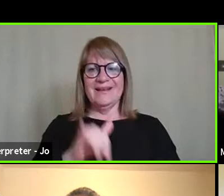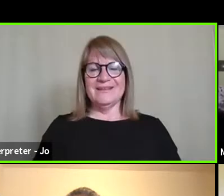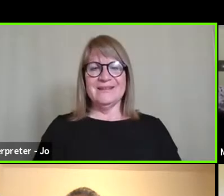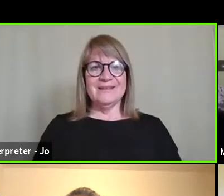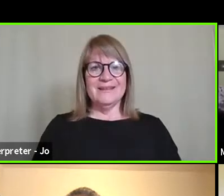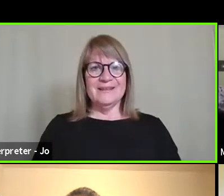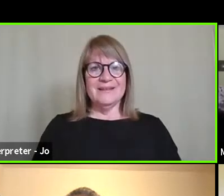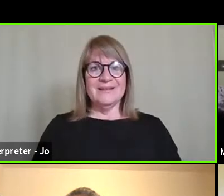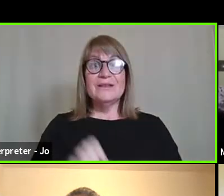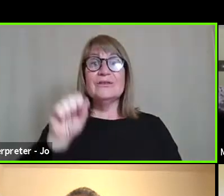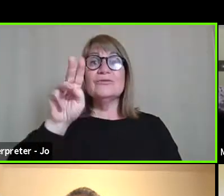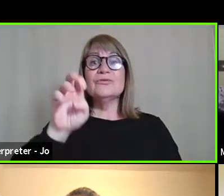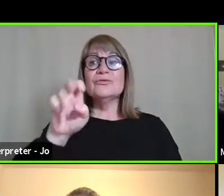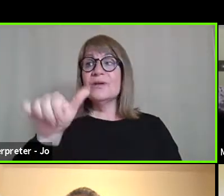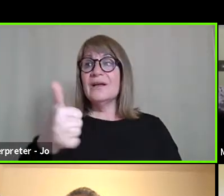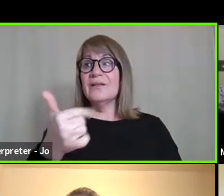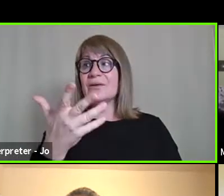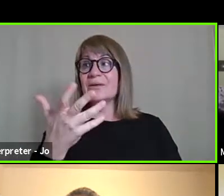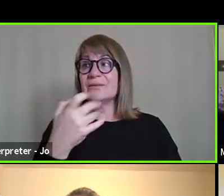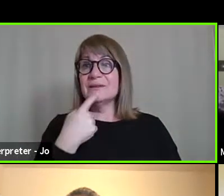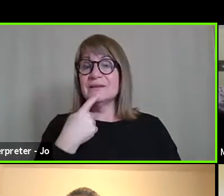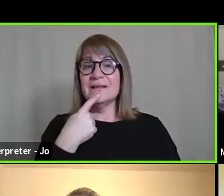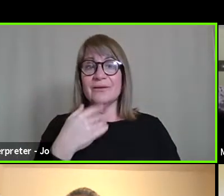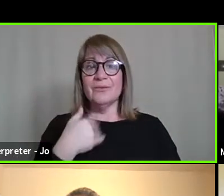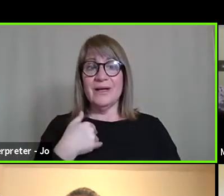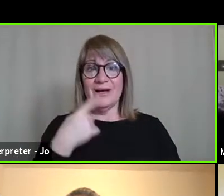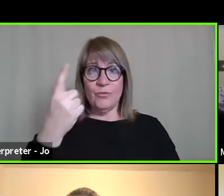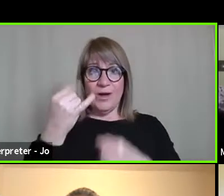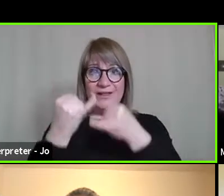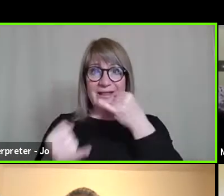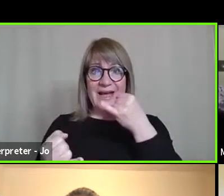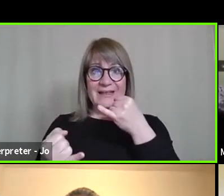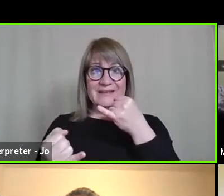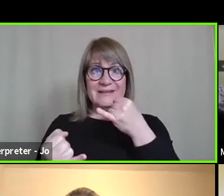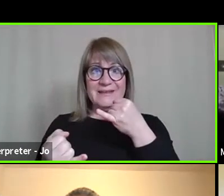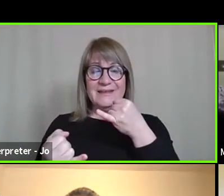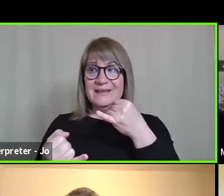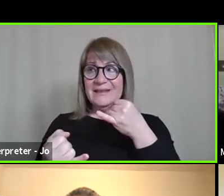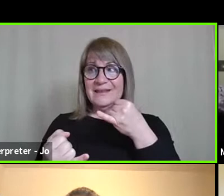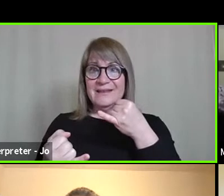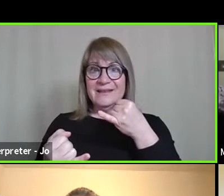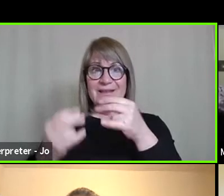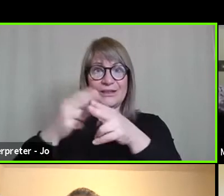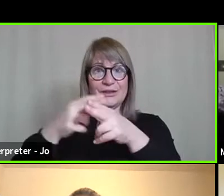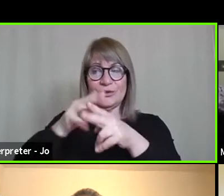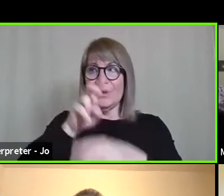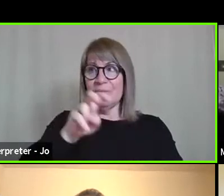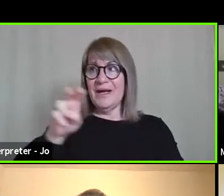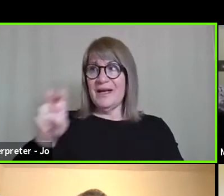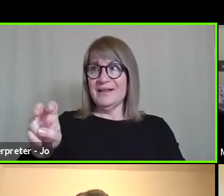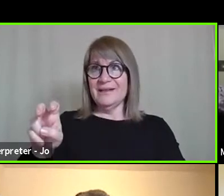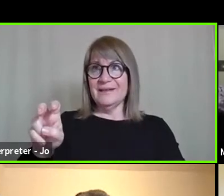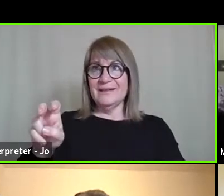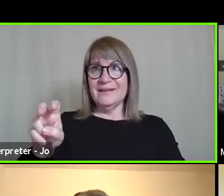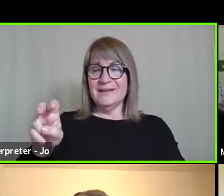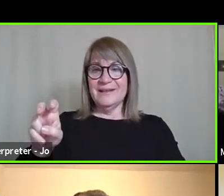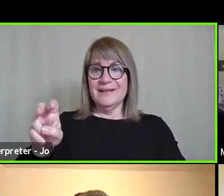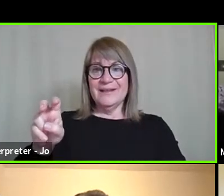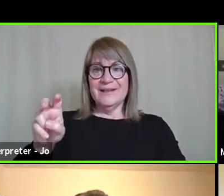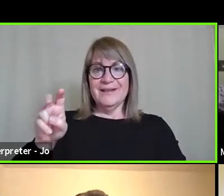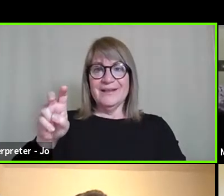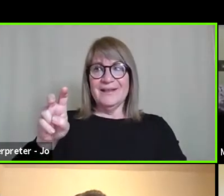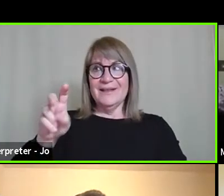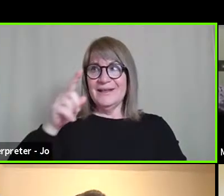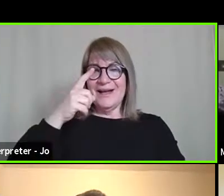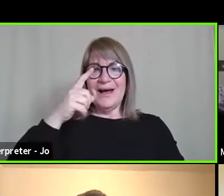sue's or anything else we want to say we have um another one last final pat short panel just on our reflections and moving